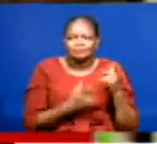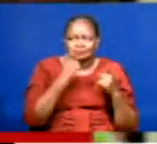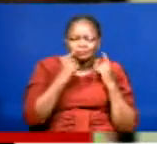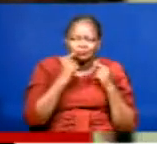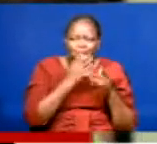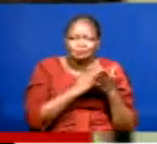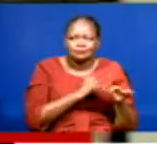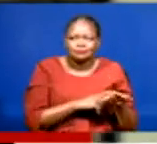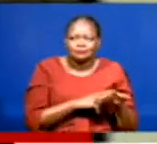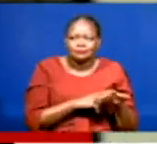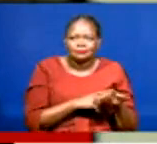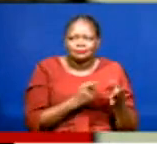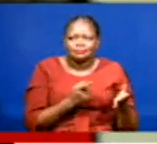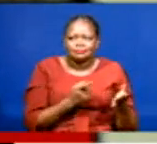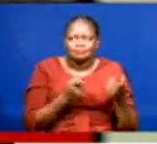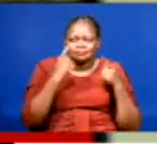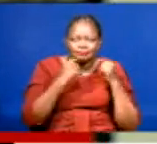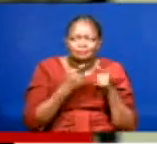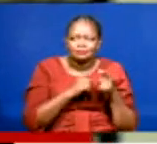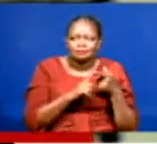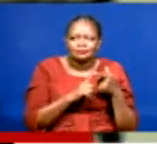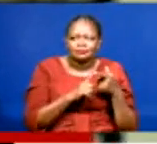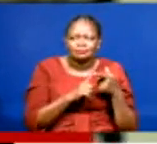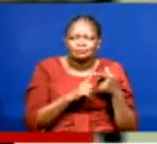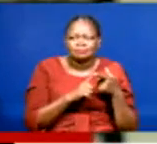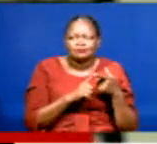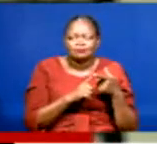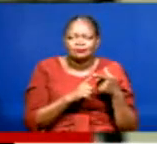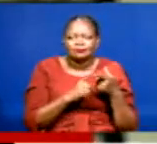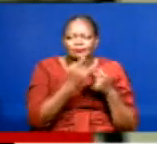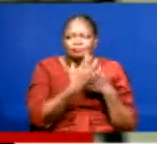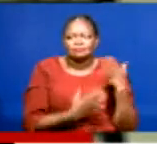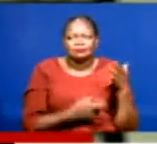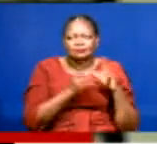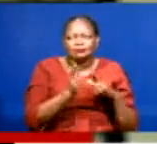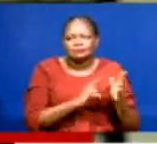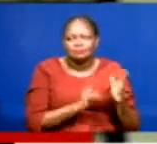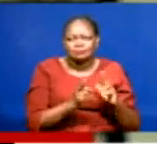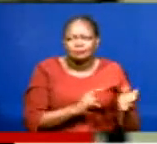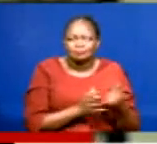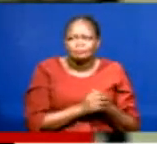sometimes we shed blood, sometimes we are just normal. Uh-huh. So,